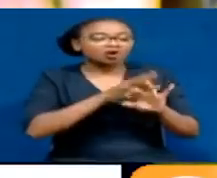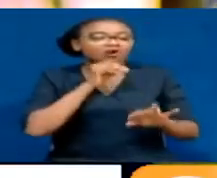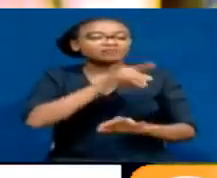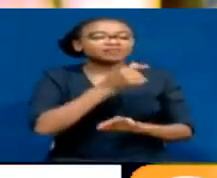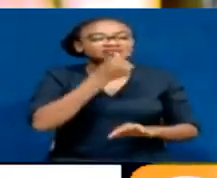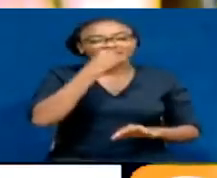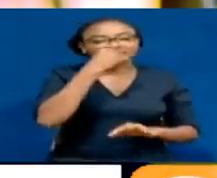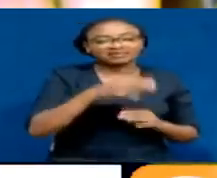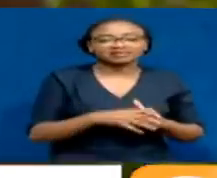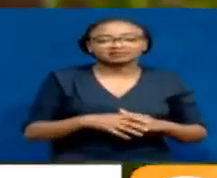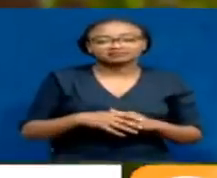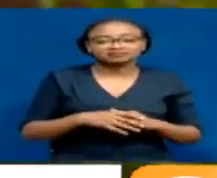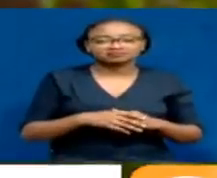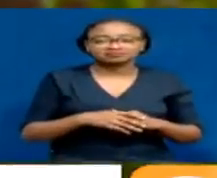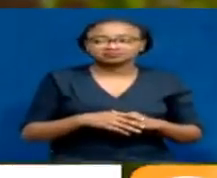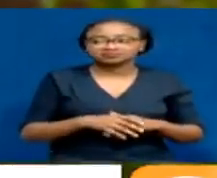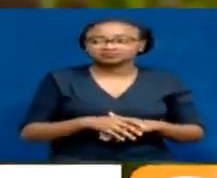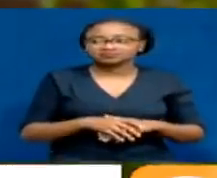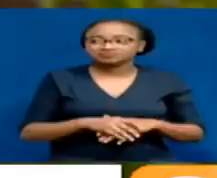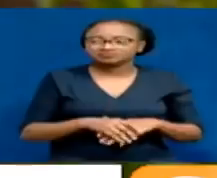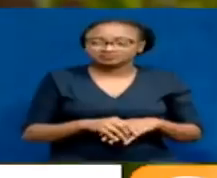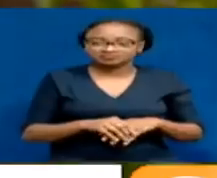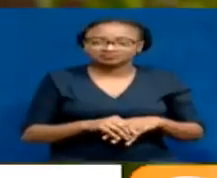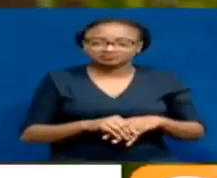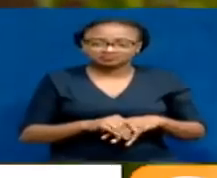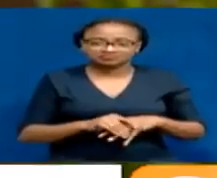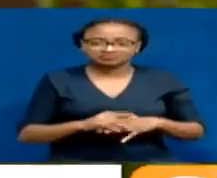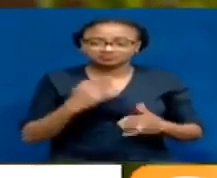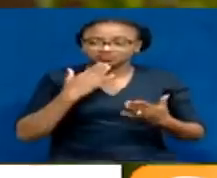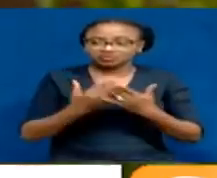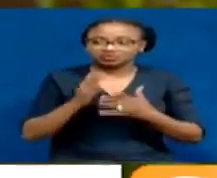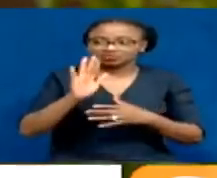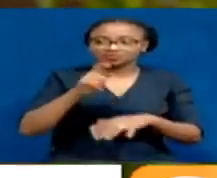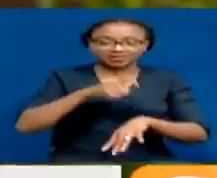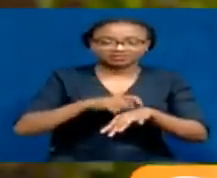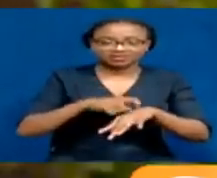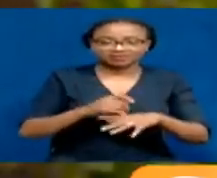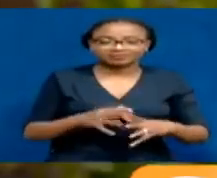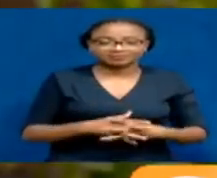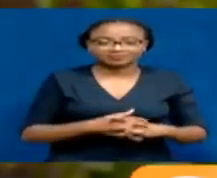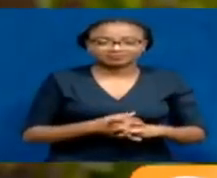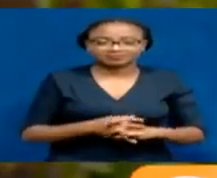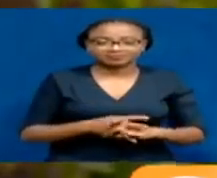You are better than that. Thank you, Honorable Tundu Lissu, for your time. We appreciate it.